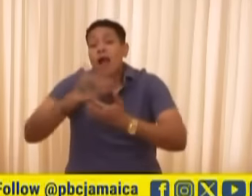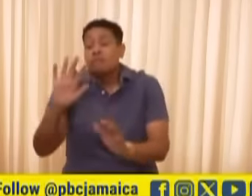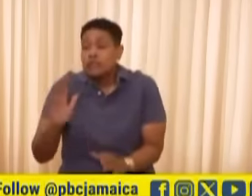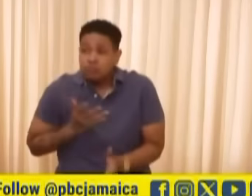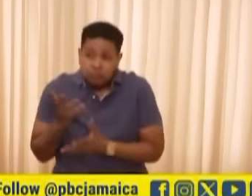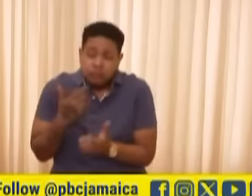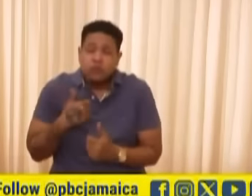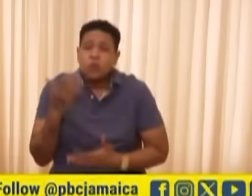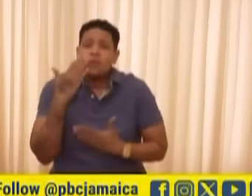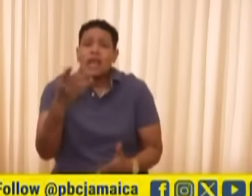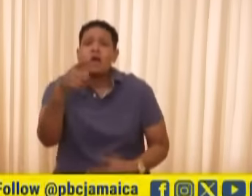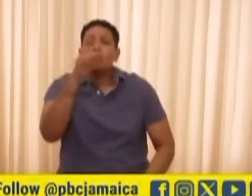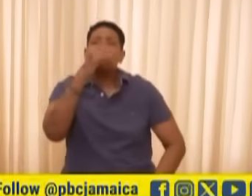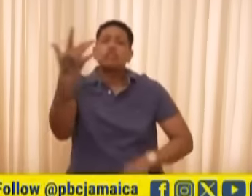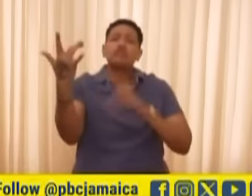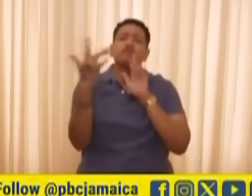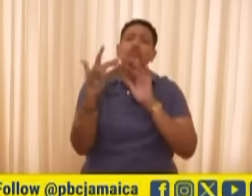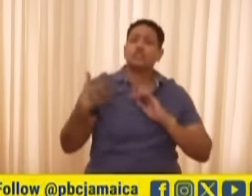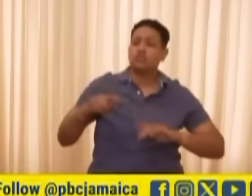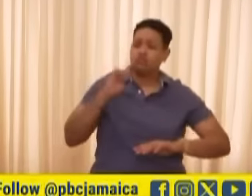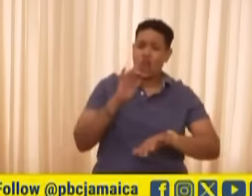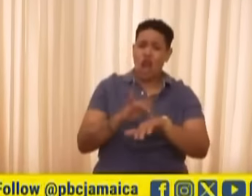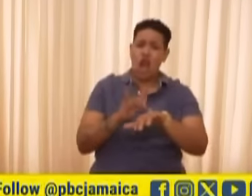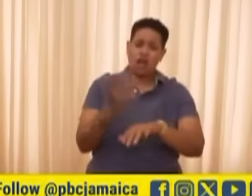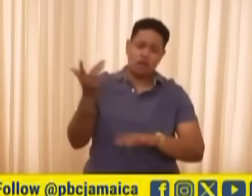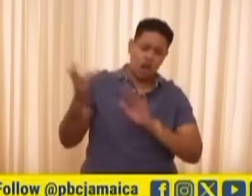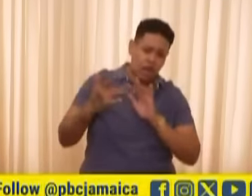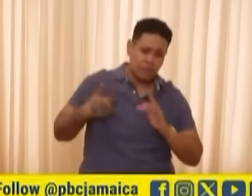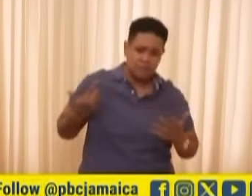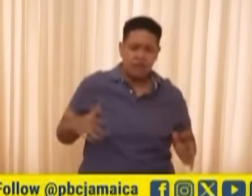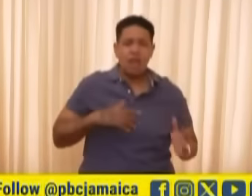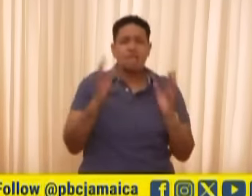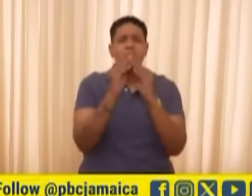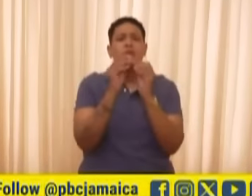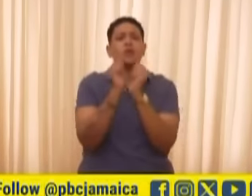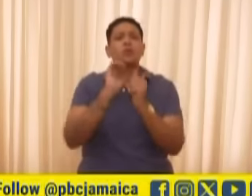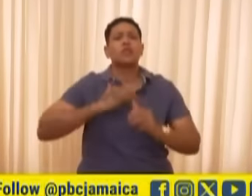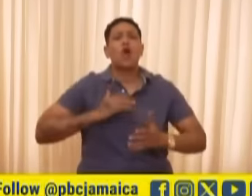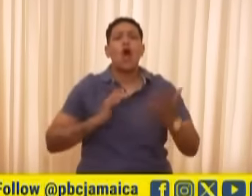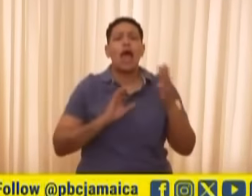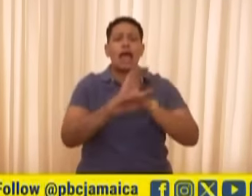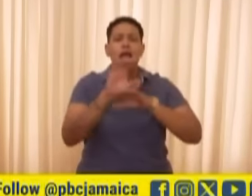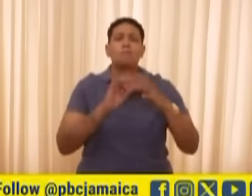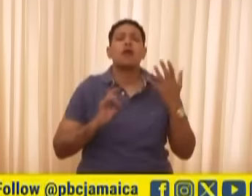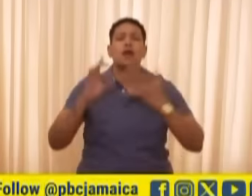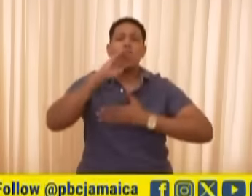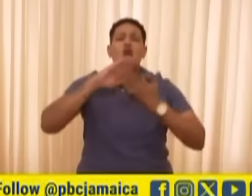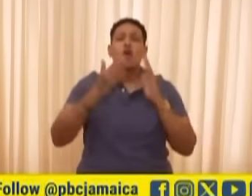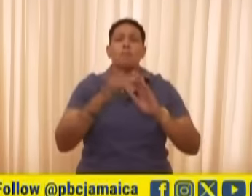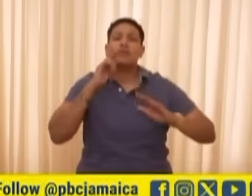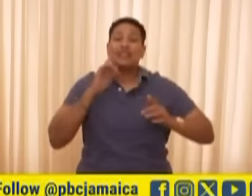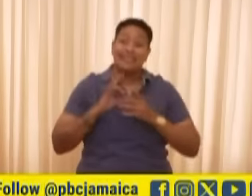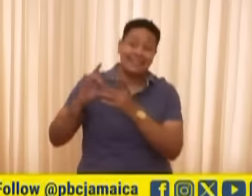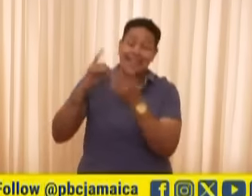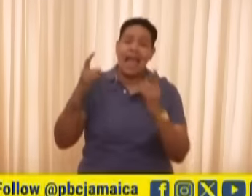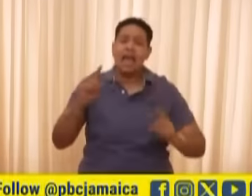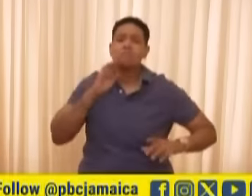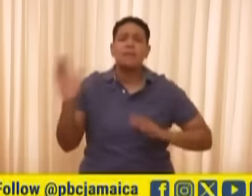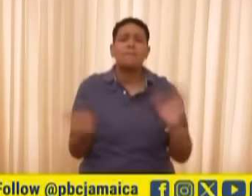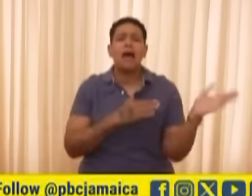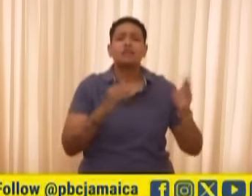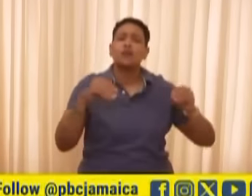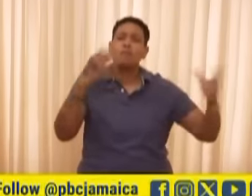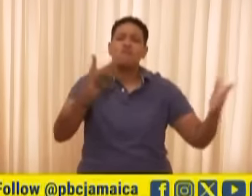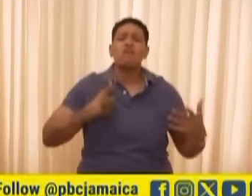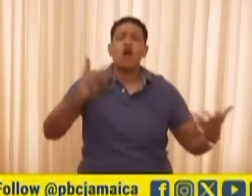thank the ones that have reached out extremely early. We've already had a meeting with our CARICOM counterparts around support that they plan to provide.